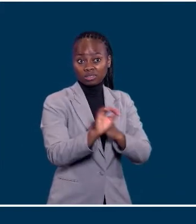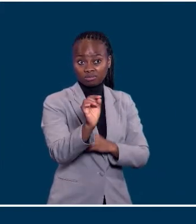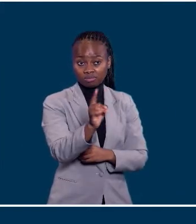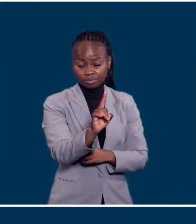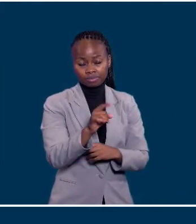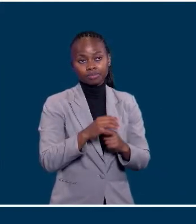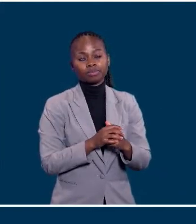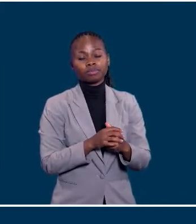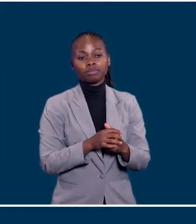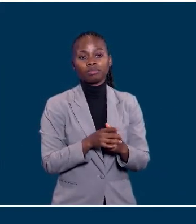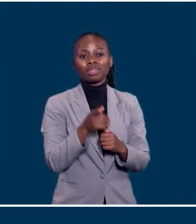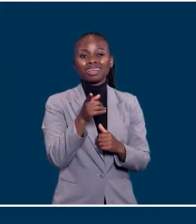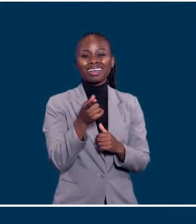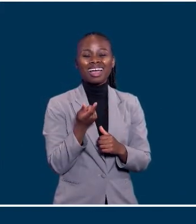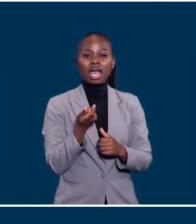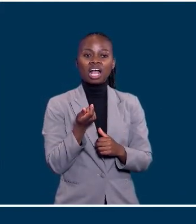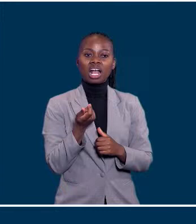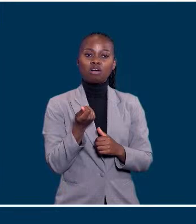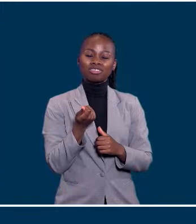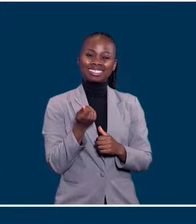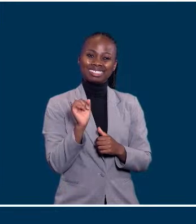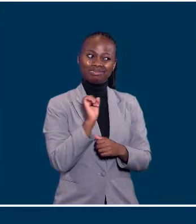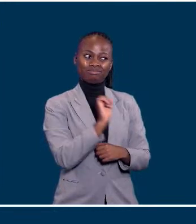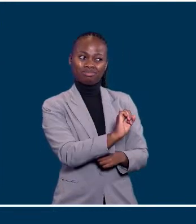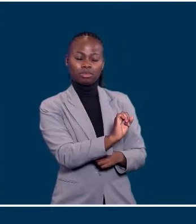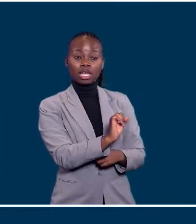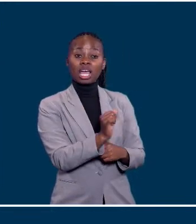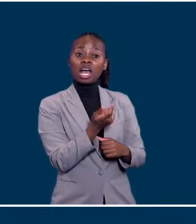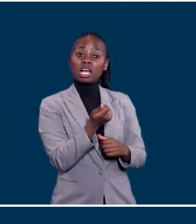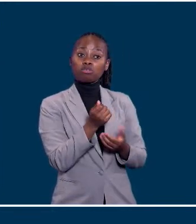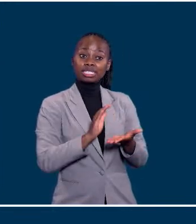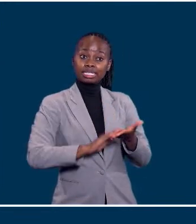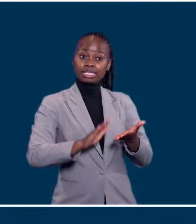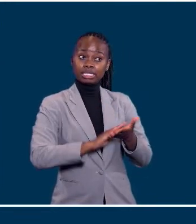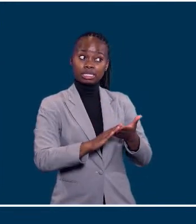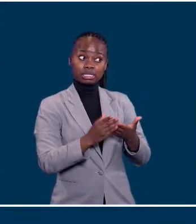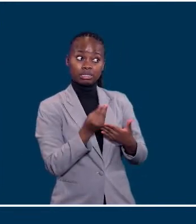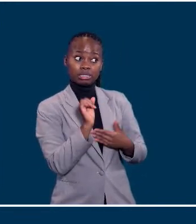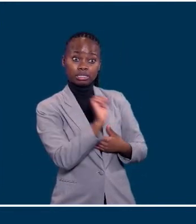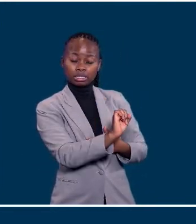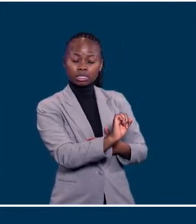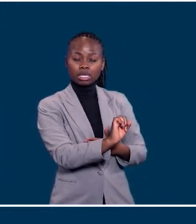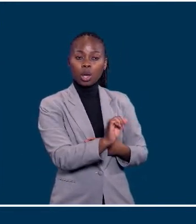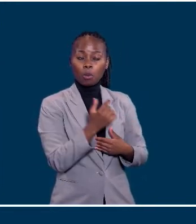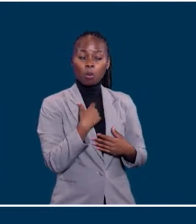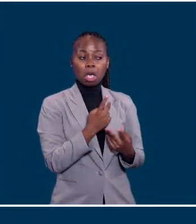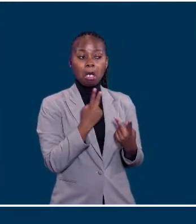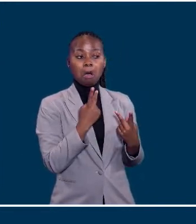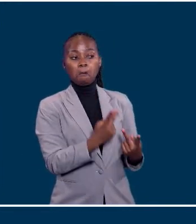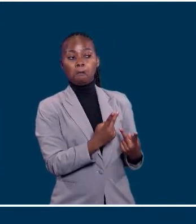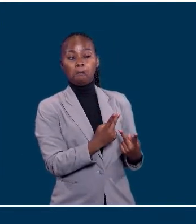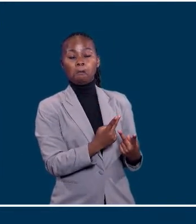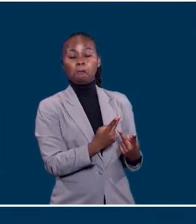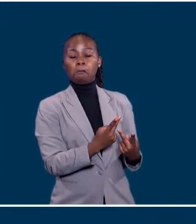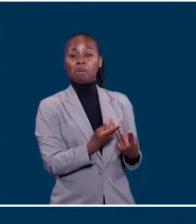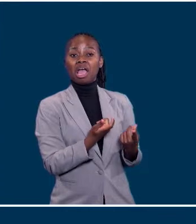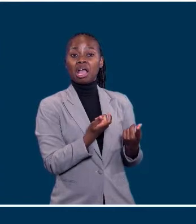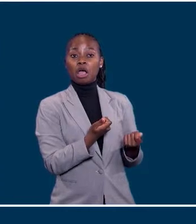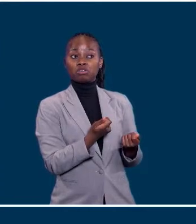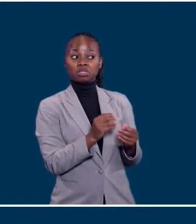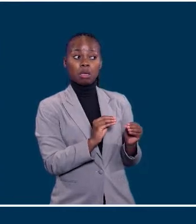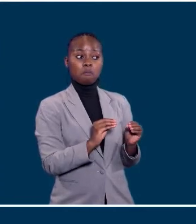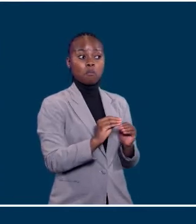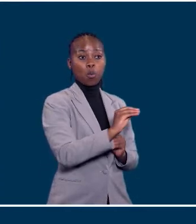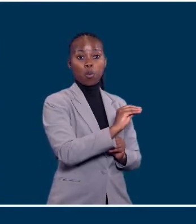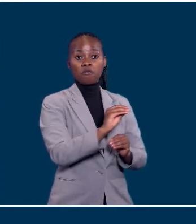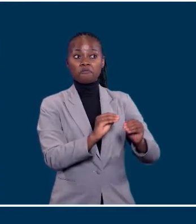many ways, is the currency, in part because most emerging markets are exposed to currency movements in one form